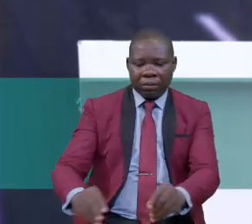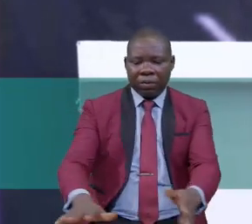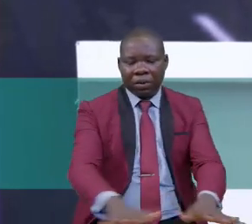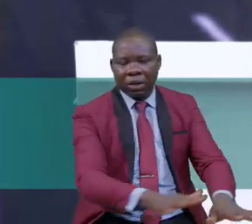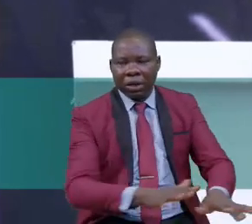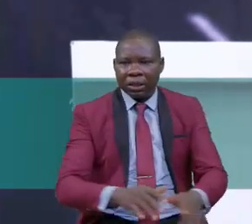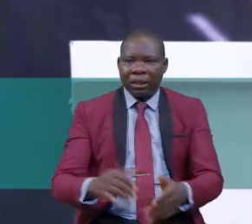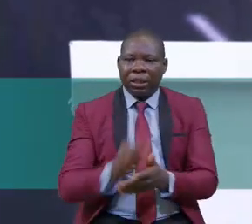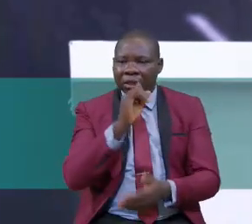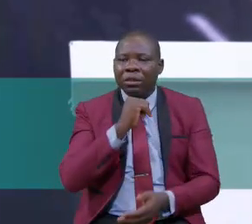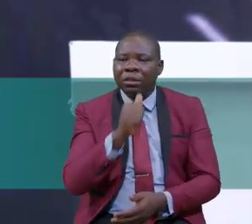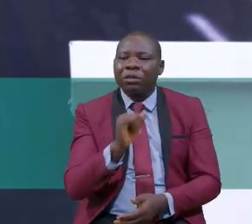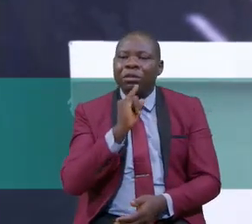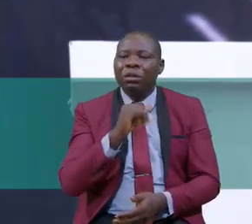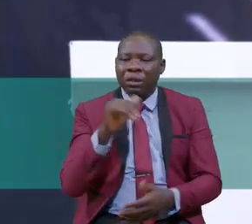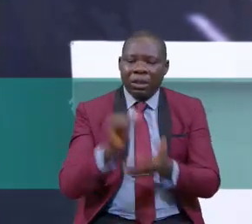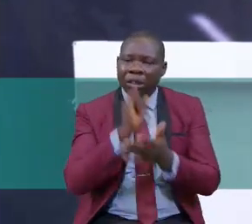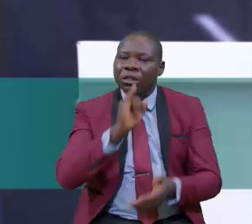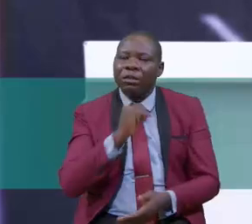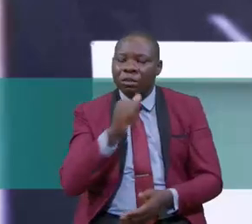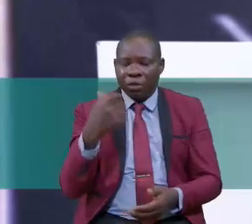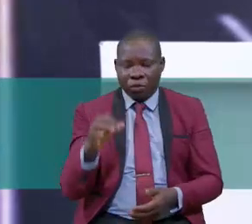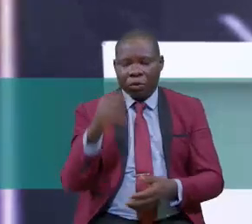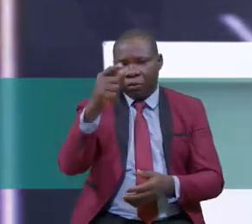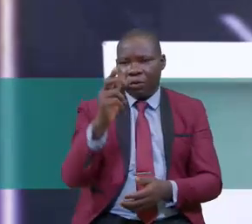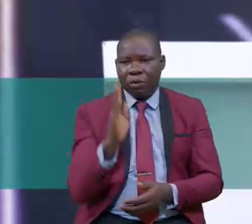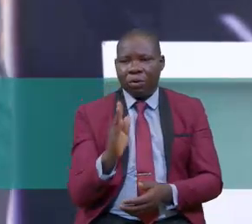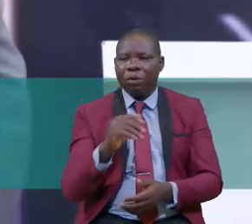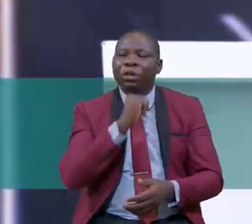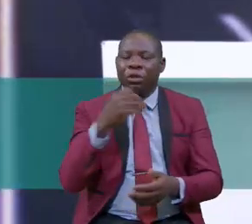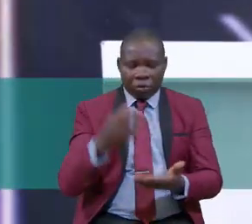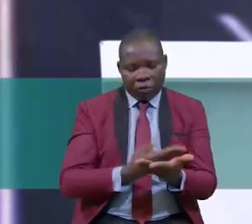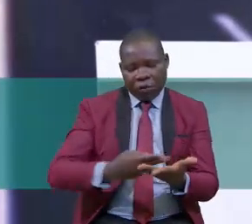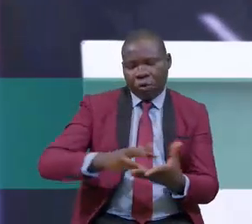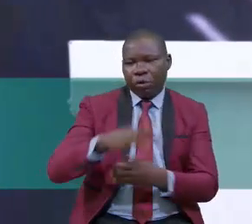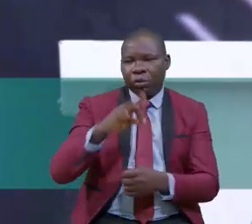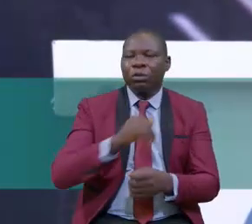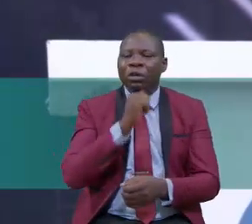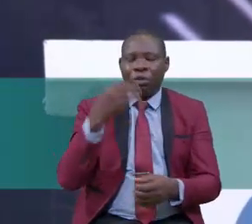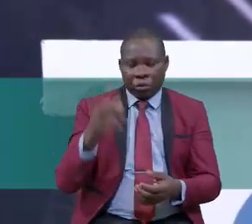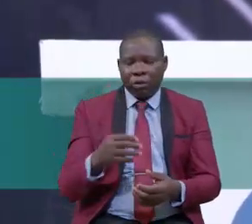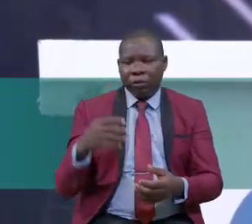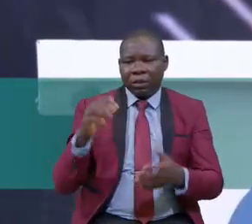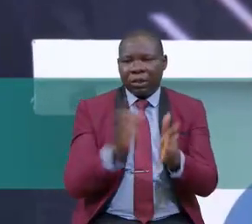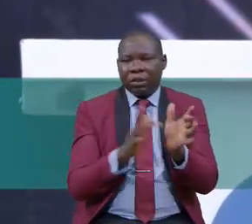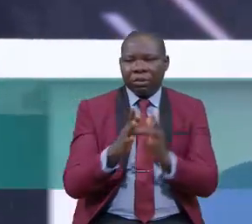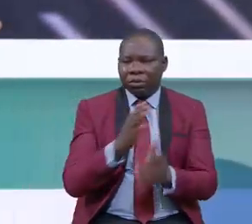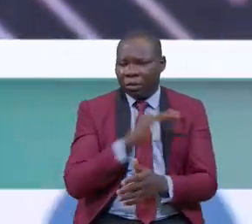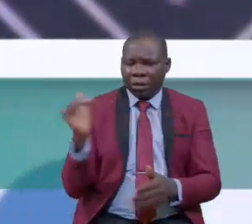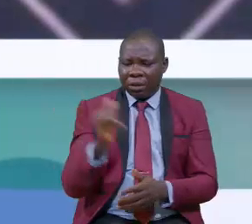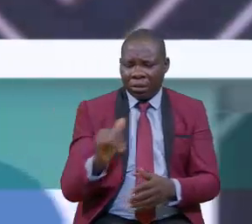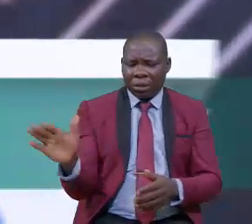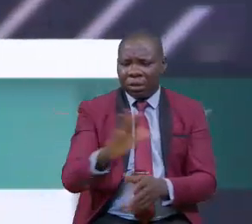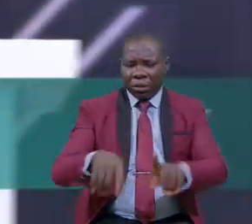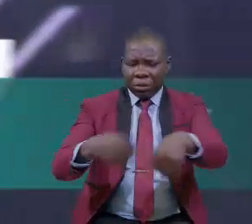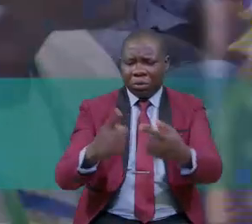not of the Holy Ghost. That's not of Jesus. And they go to Satan. They go to idol worship. And they go